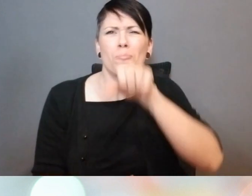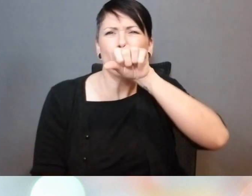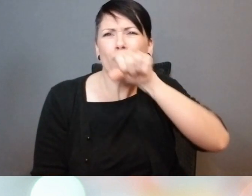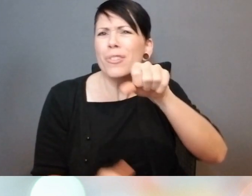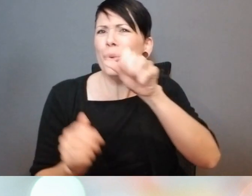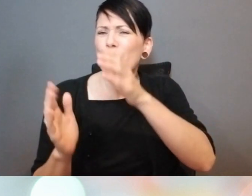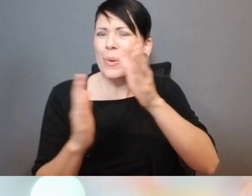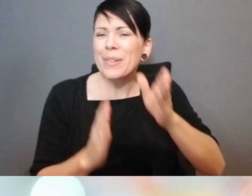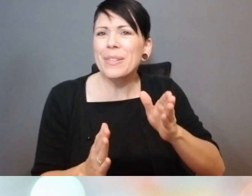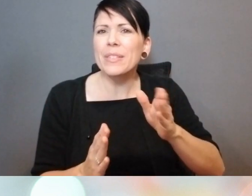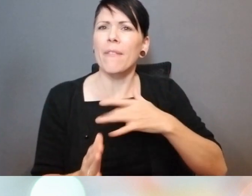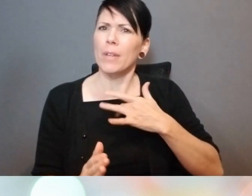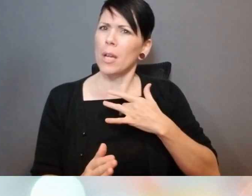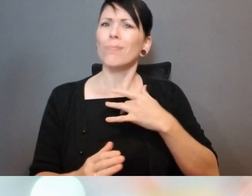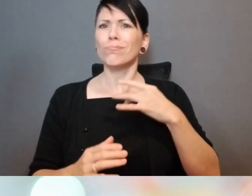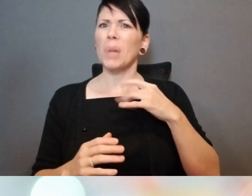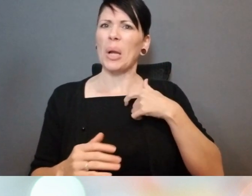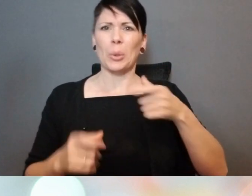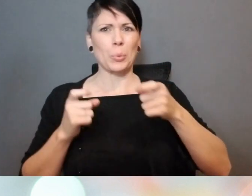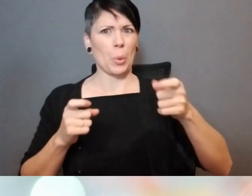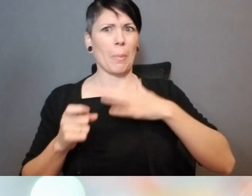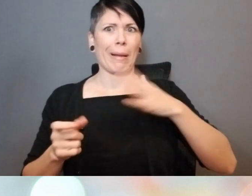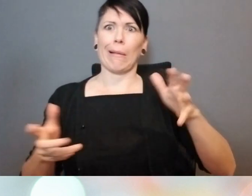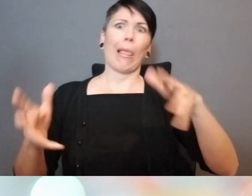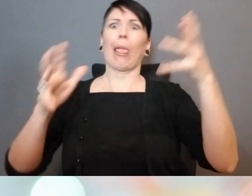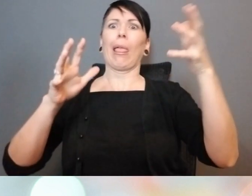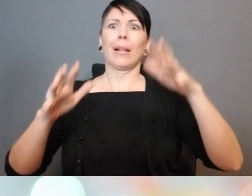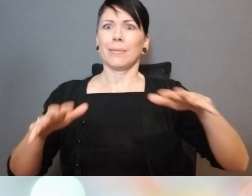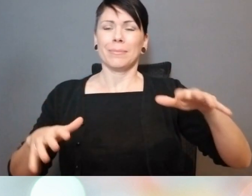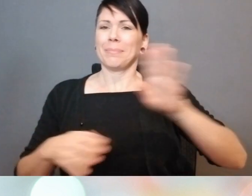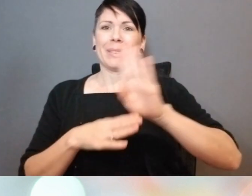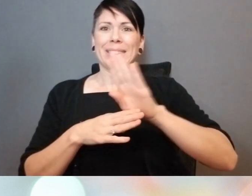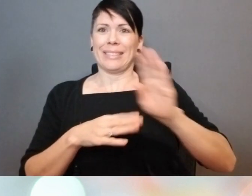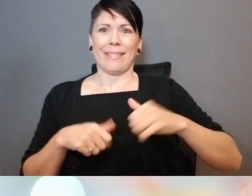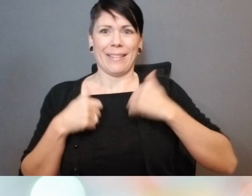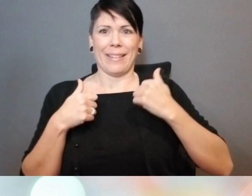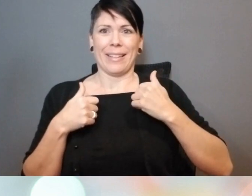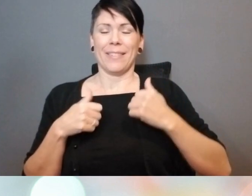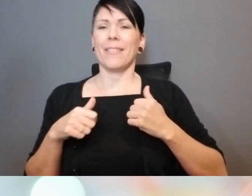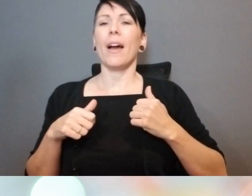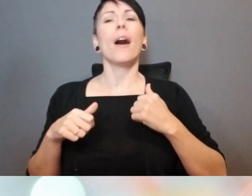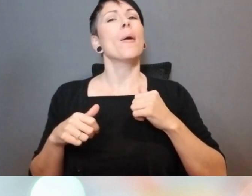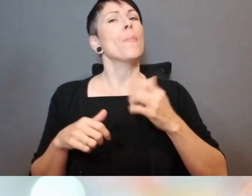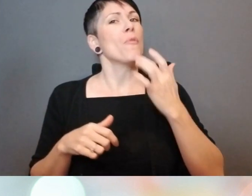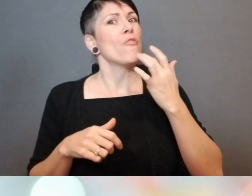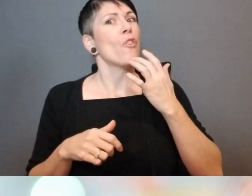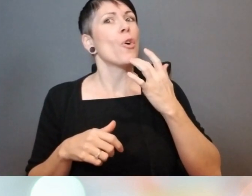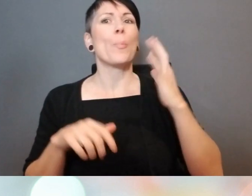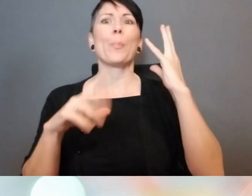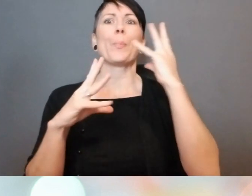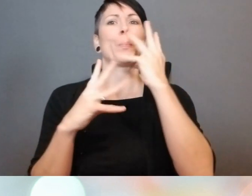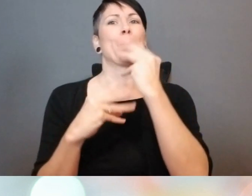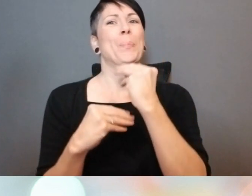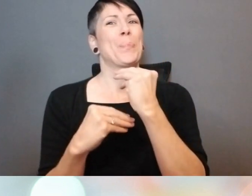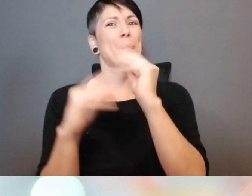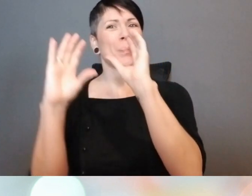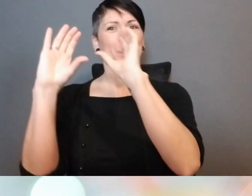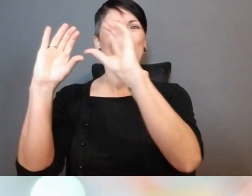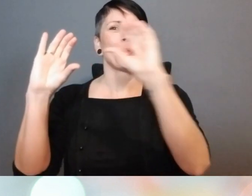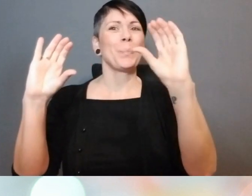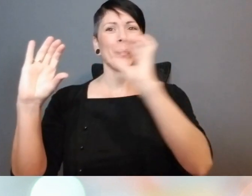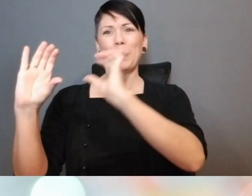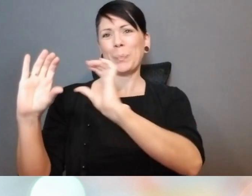of your very full life. You also love how an organized space looks. Baskets, acrylic drawer organizers, and clear containers filled with